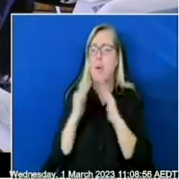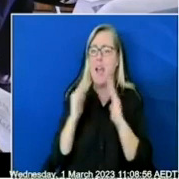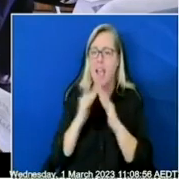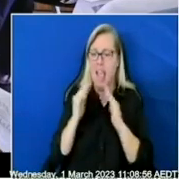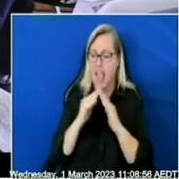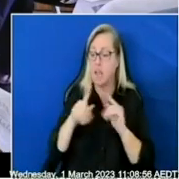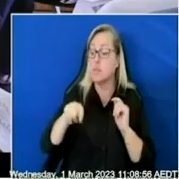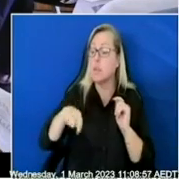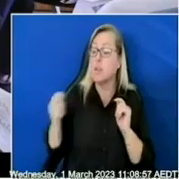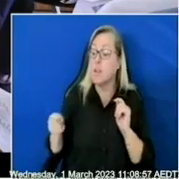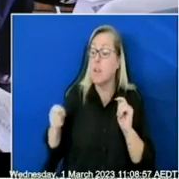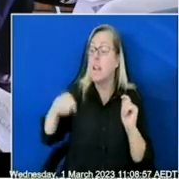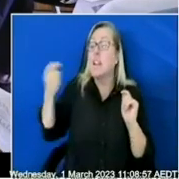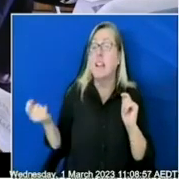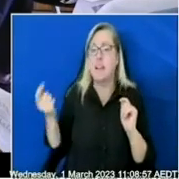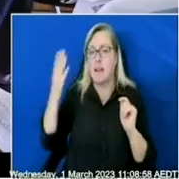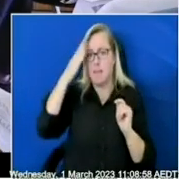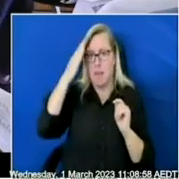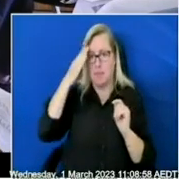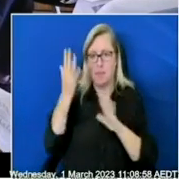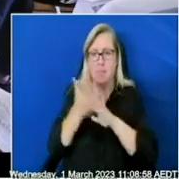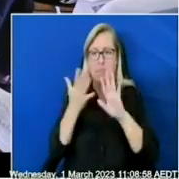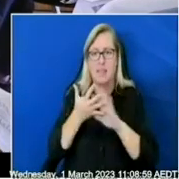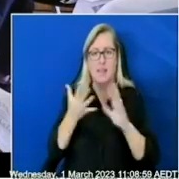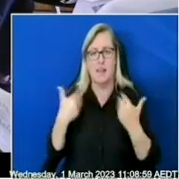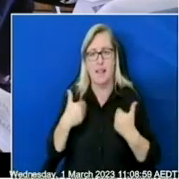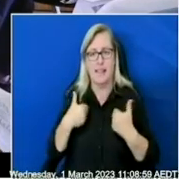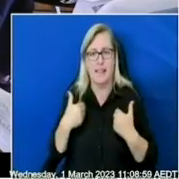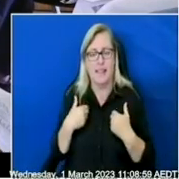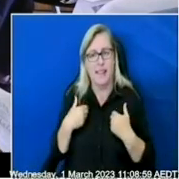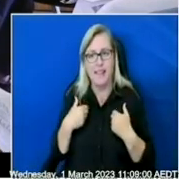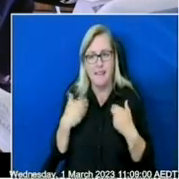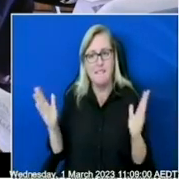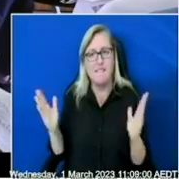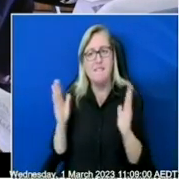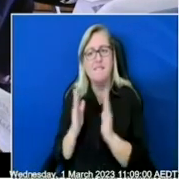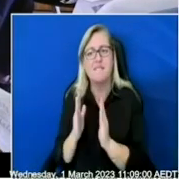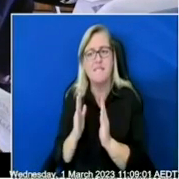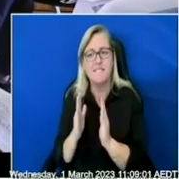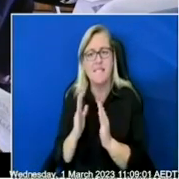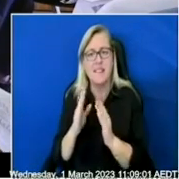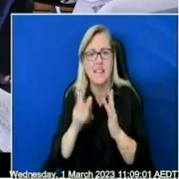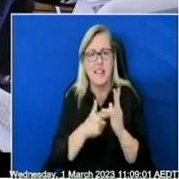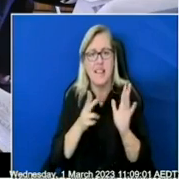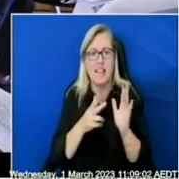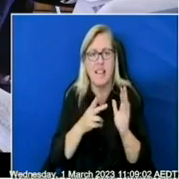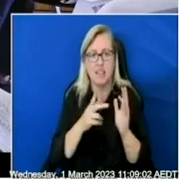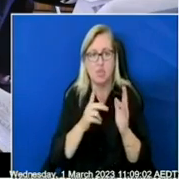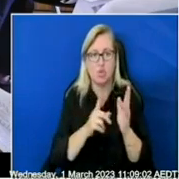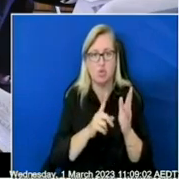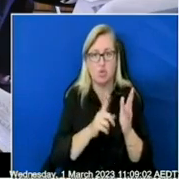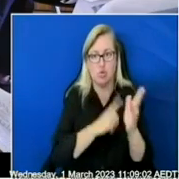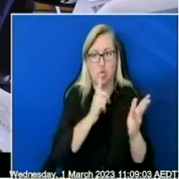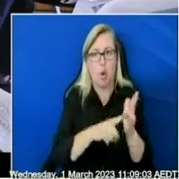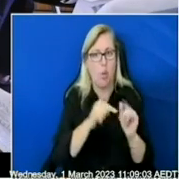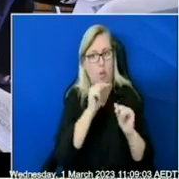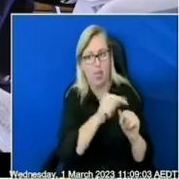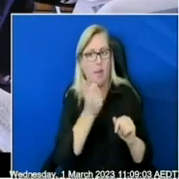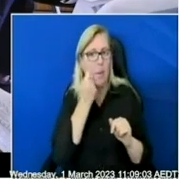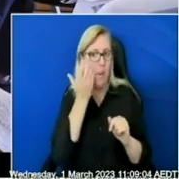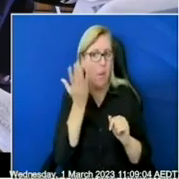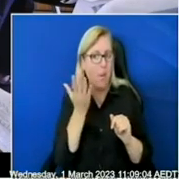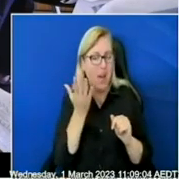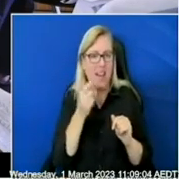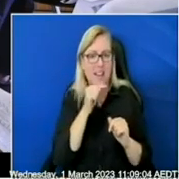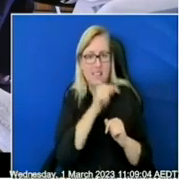close. Mm. And Joanne was just there all the time. Mm. So... She was only 50 when she passed away. She